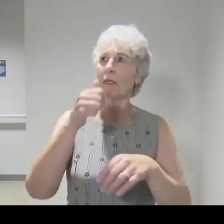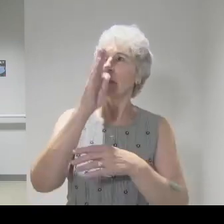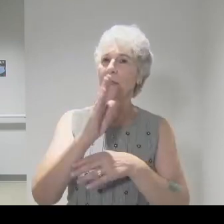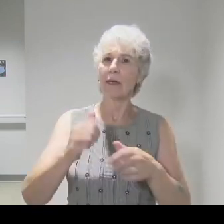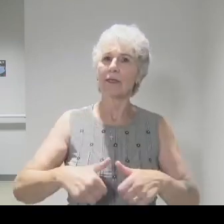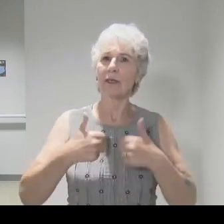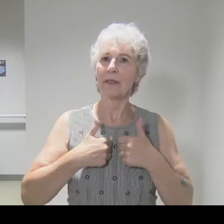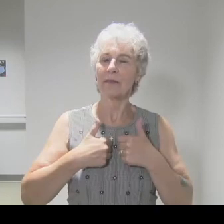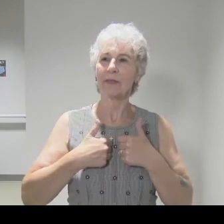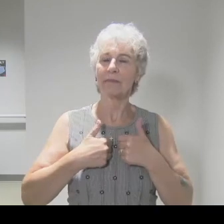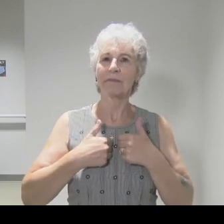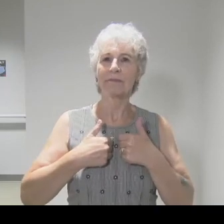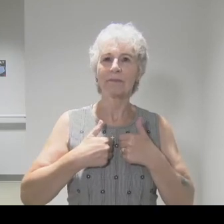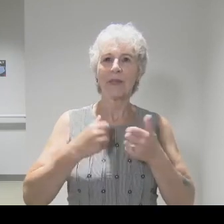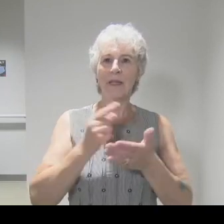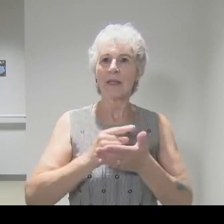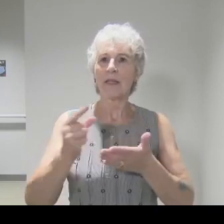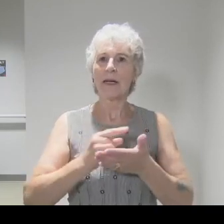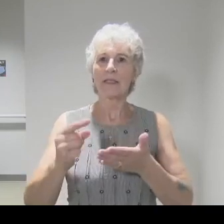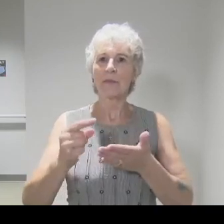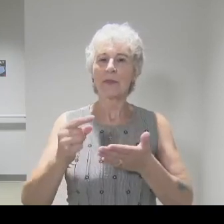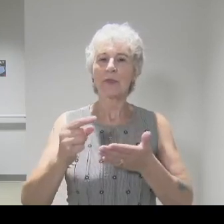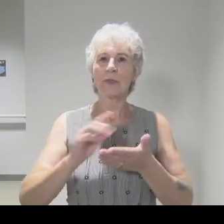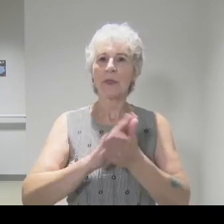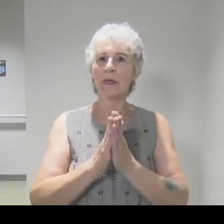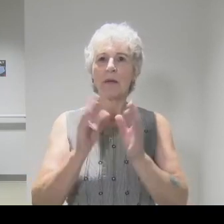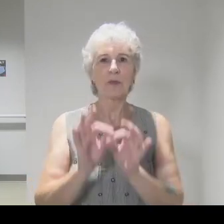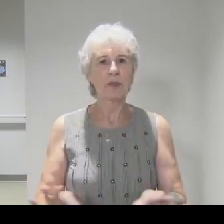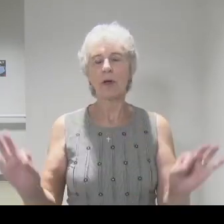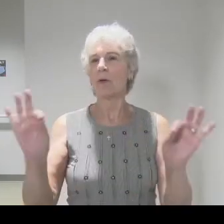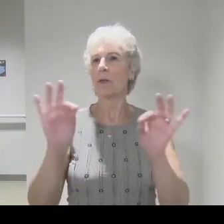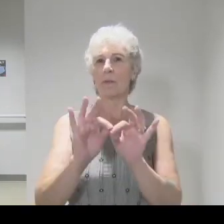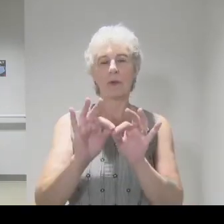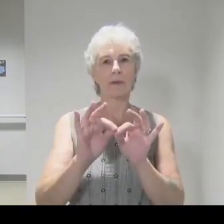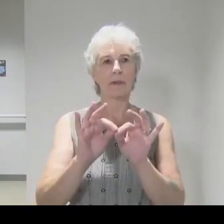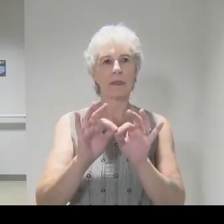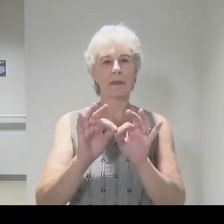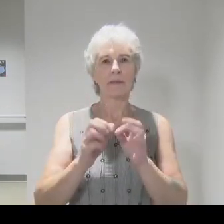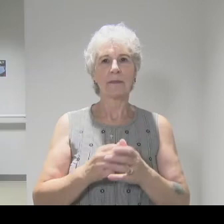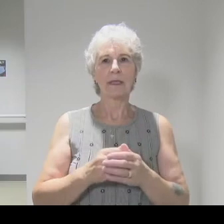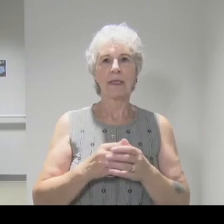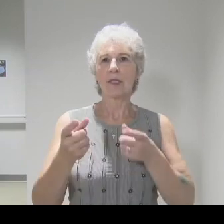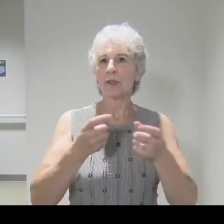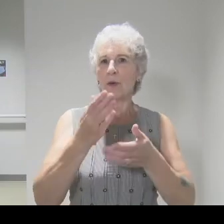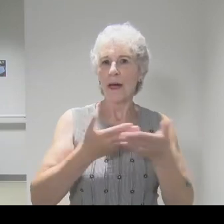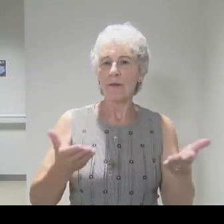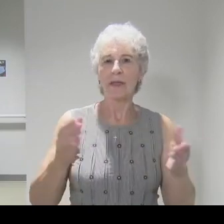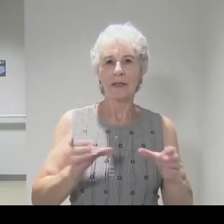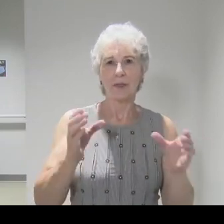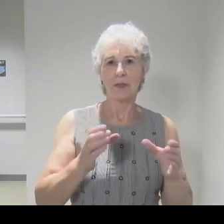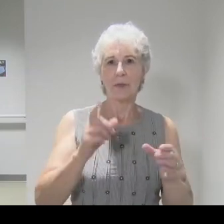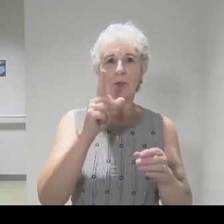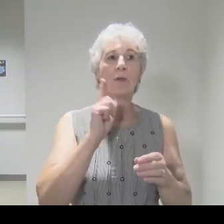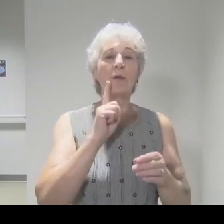way that the gospel should rise to the horizon of your life and dictate everything that you do. You are a slave to